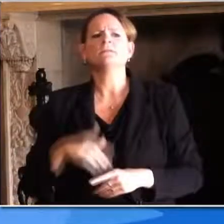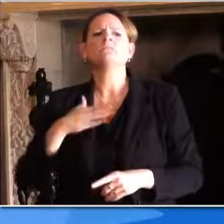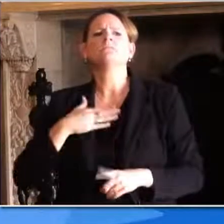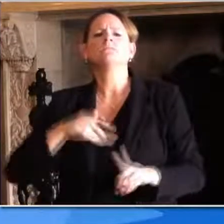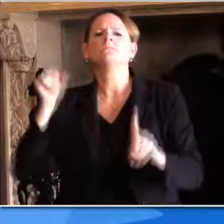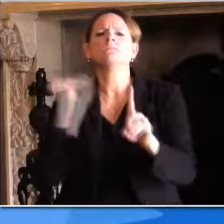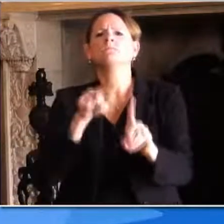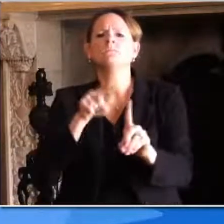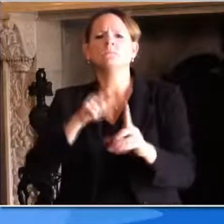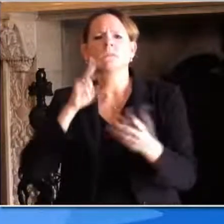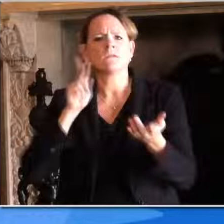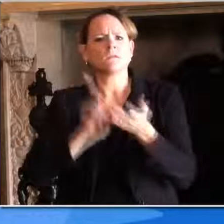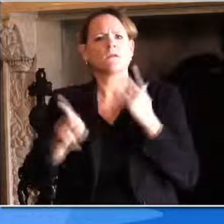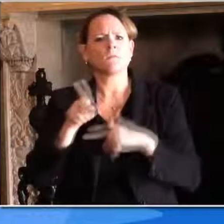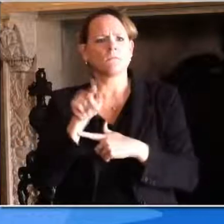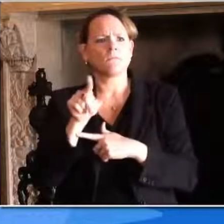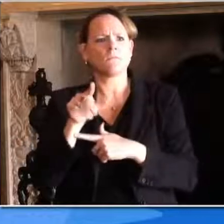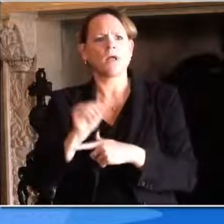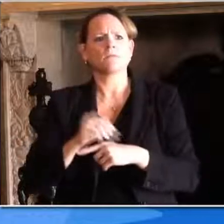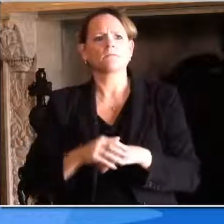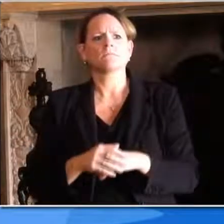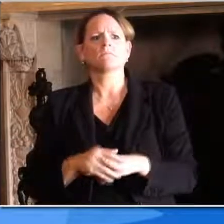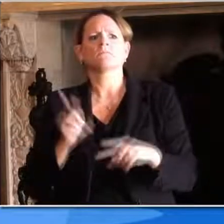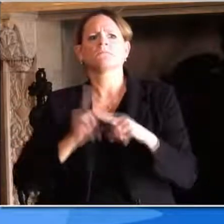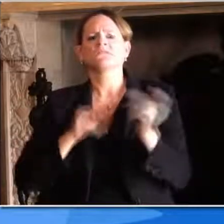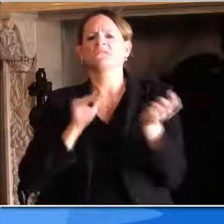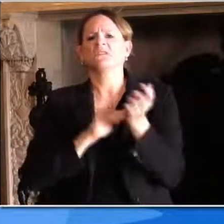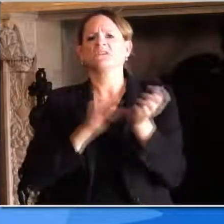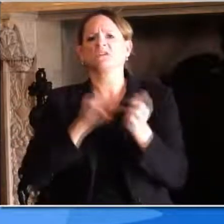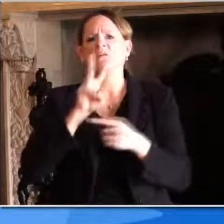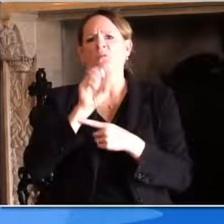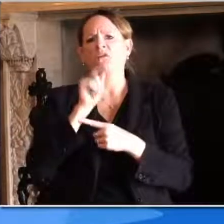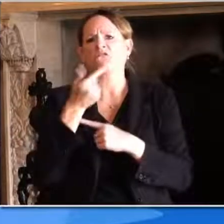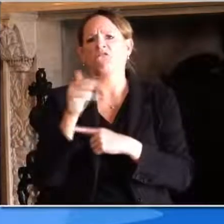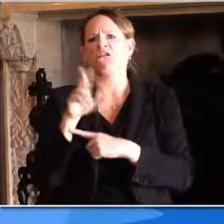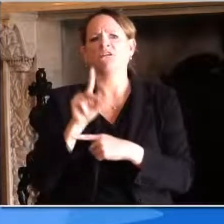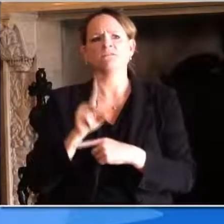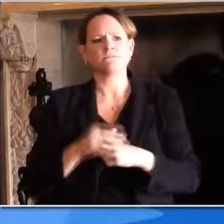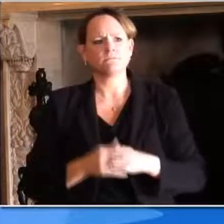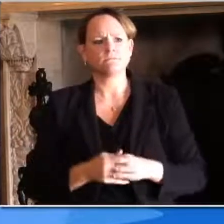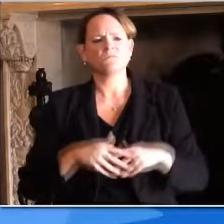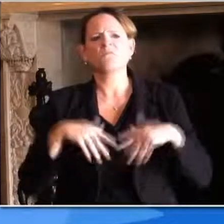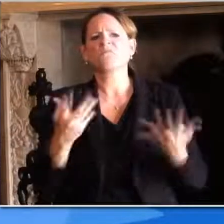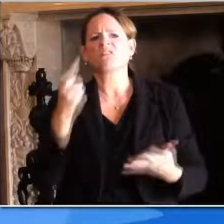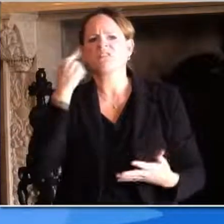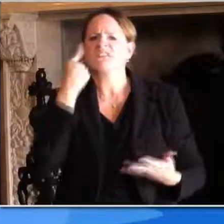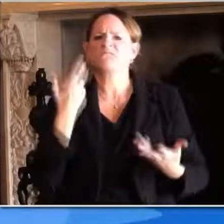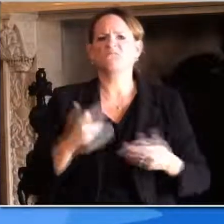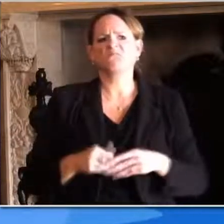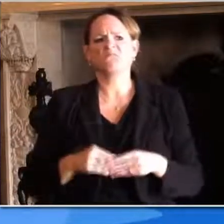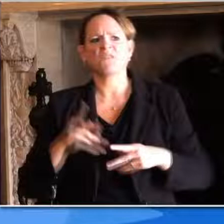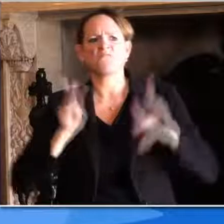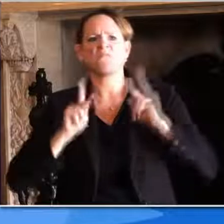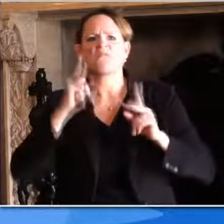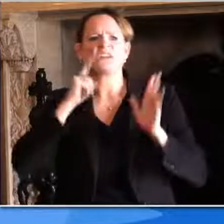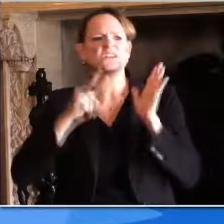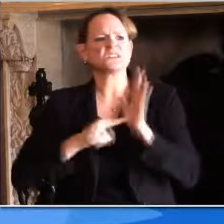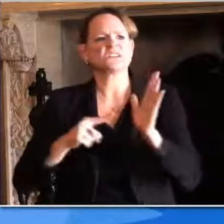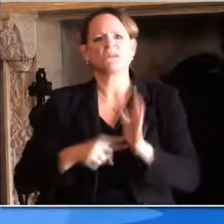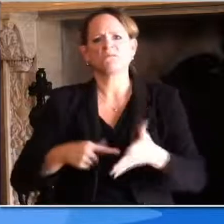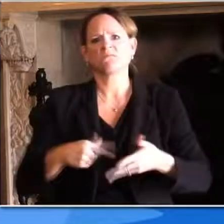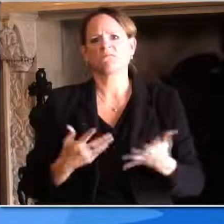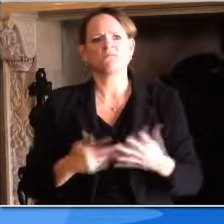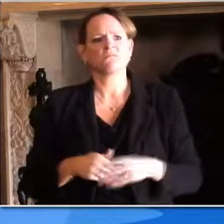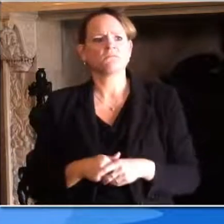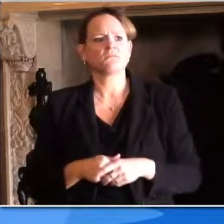as Dr. Prestegaard. What do you say to people like, for example, Majority Leader Jim